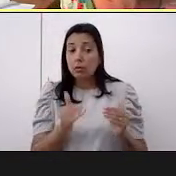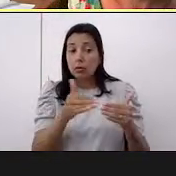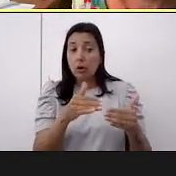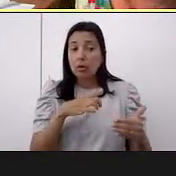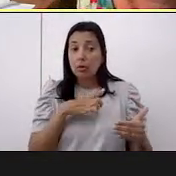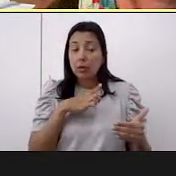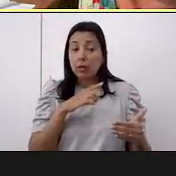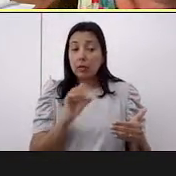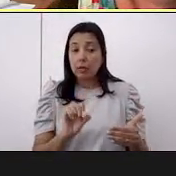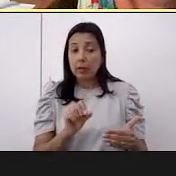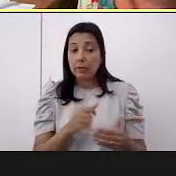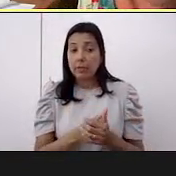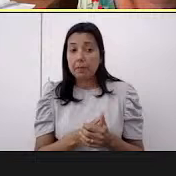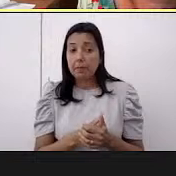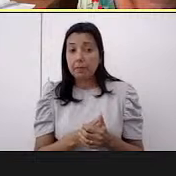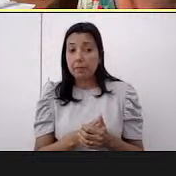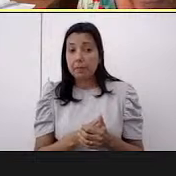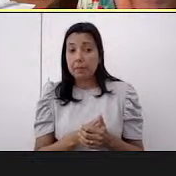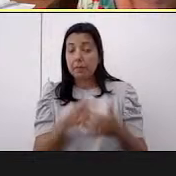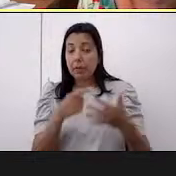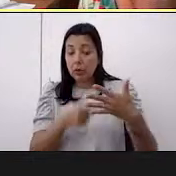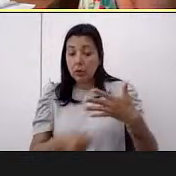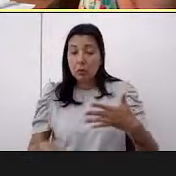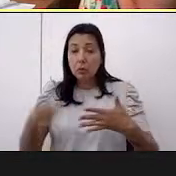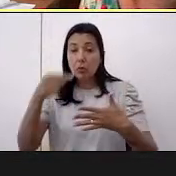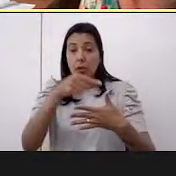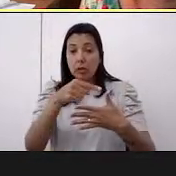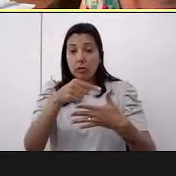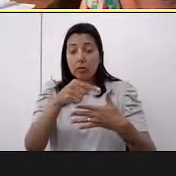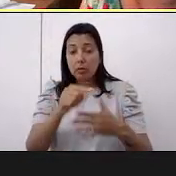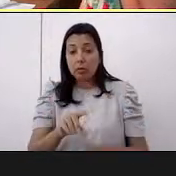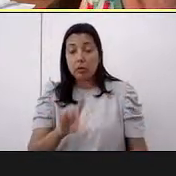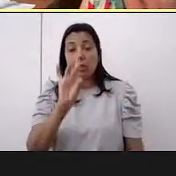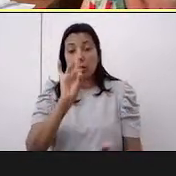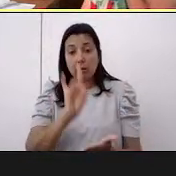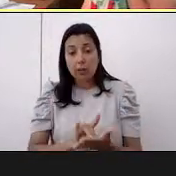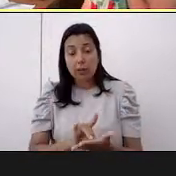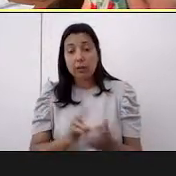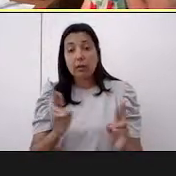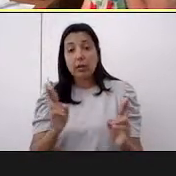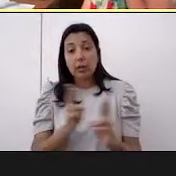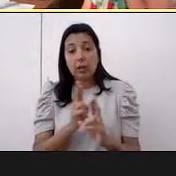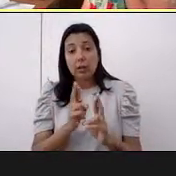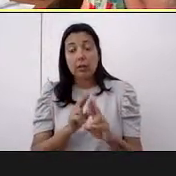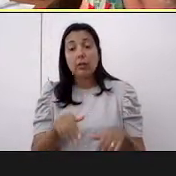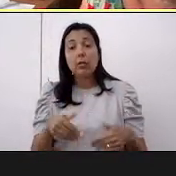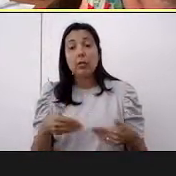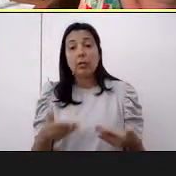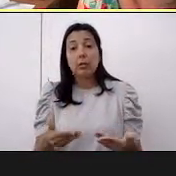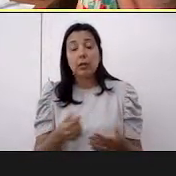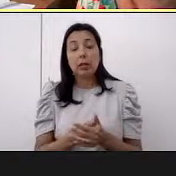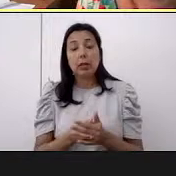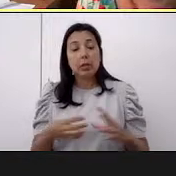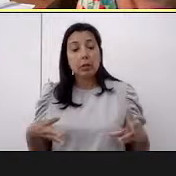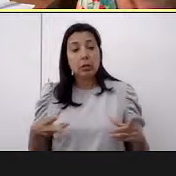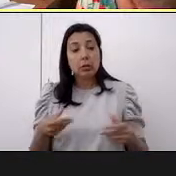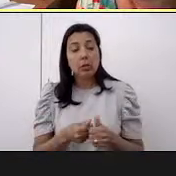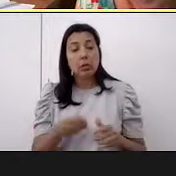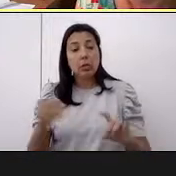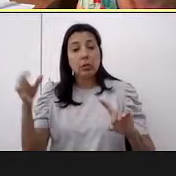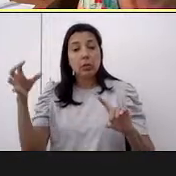of legitimation through this activity, notably, and they influence directly